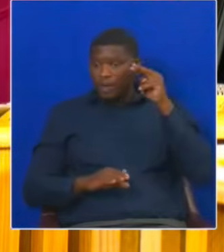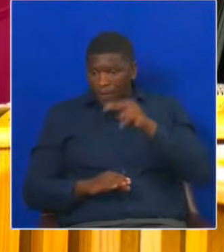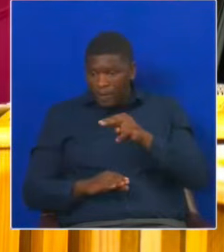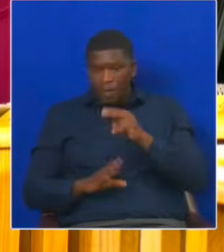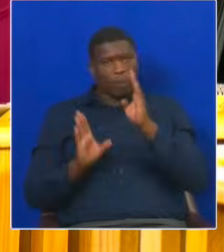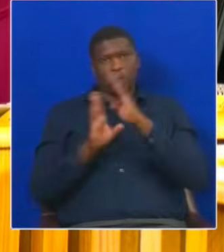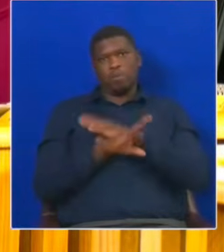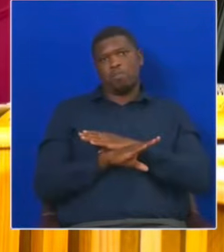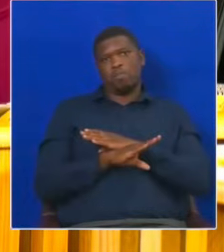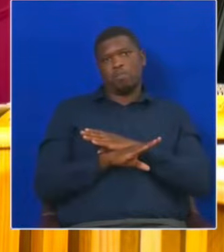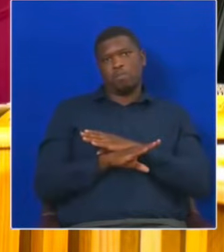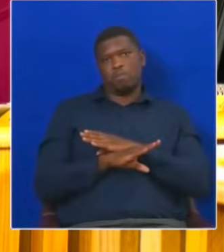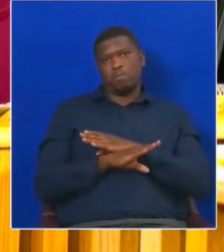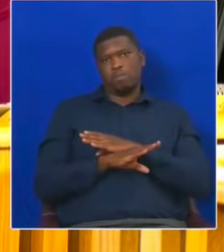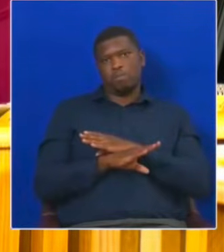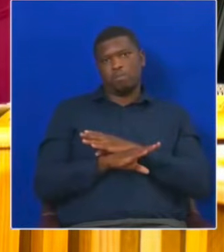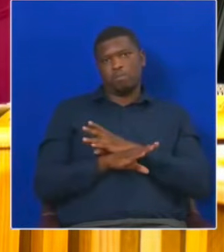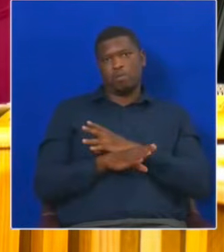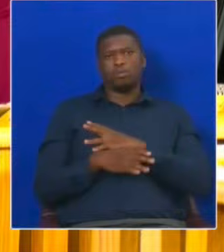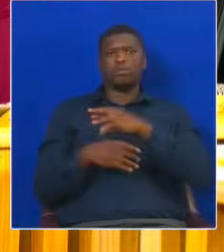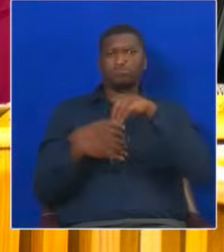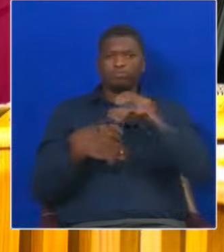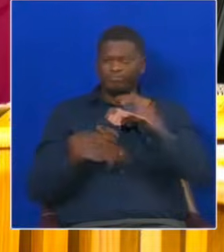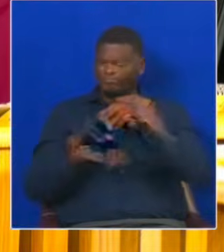of the DVR.